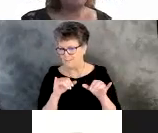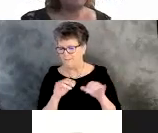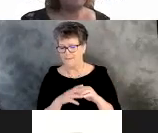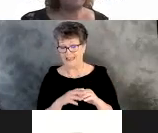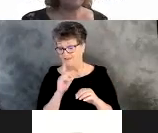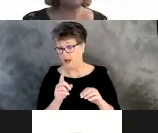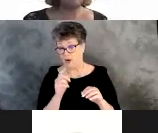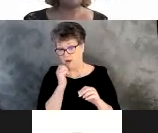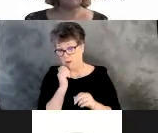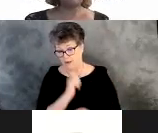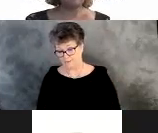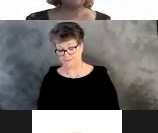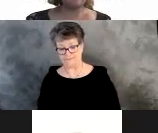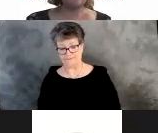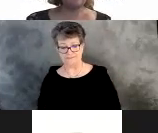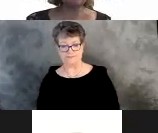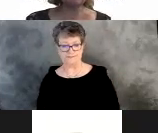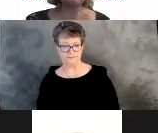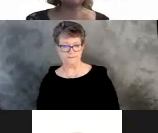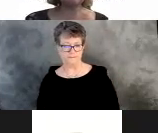fundamental. Next slide, please.